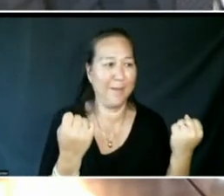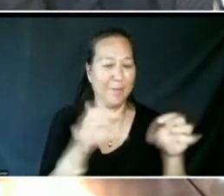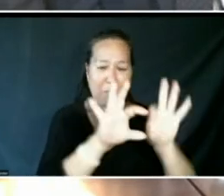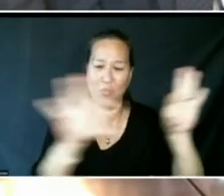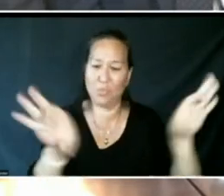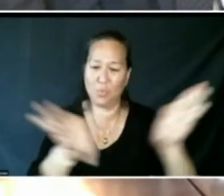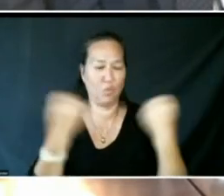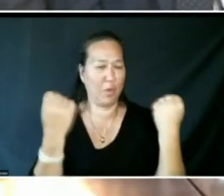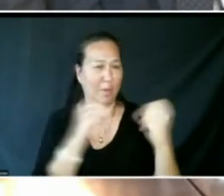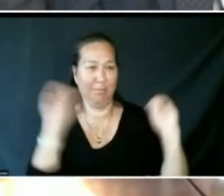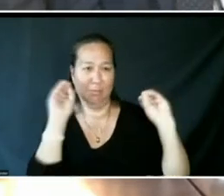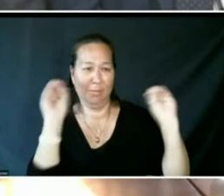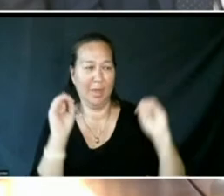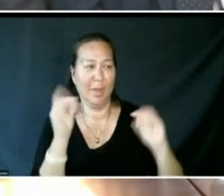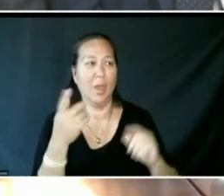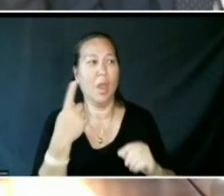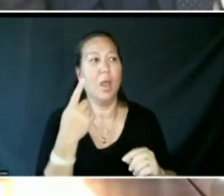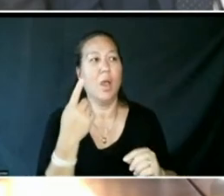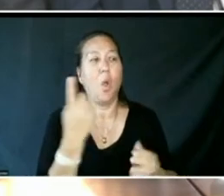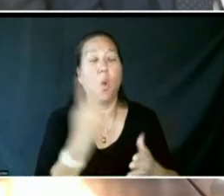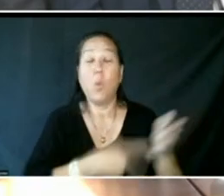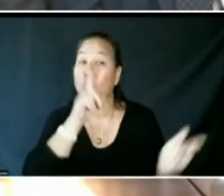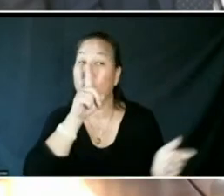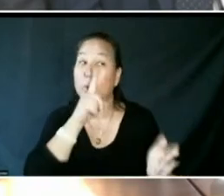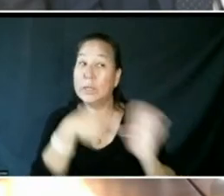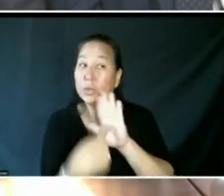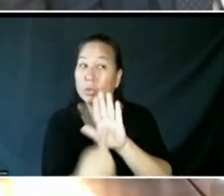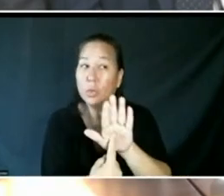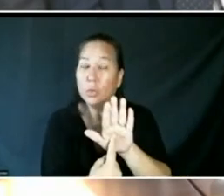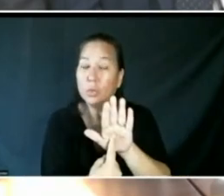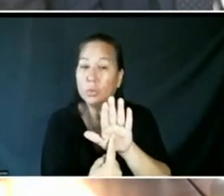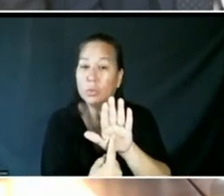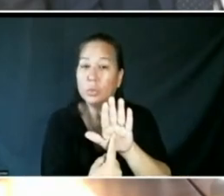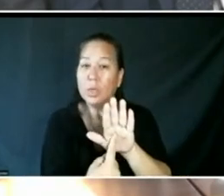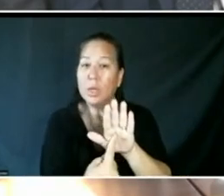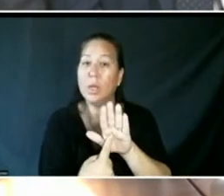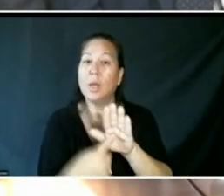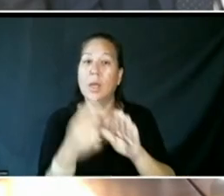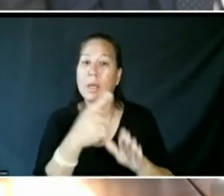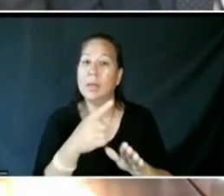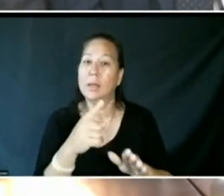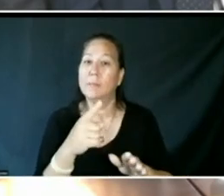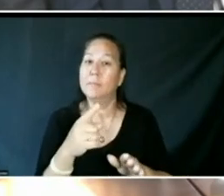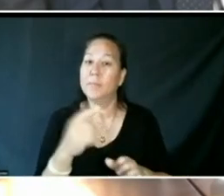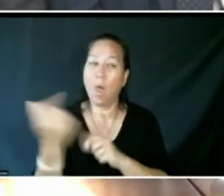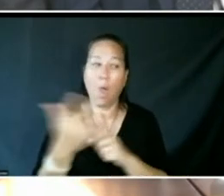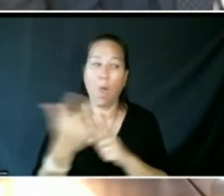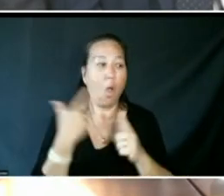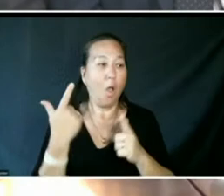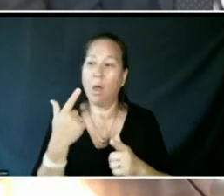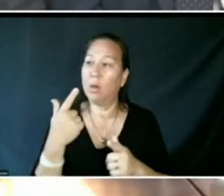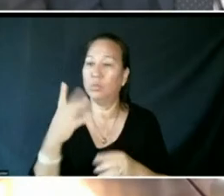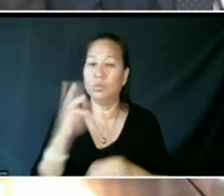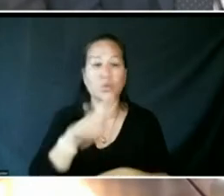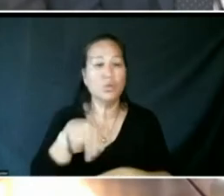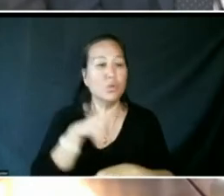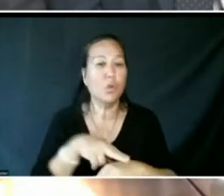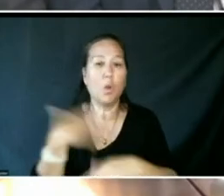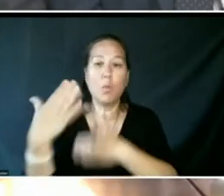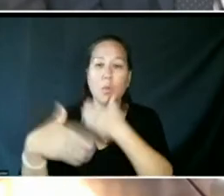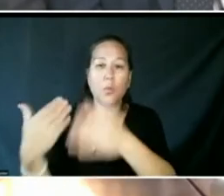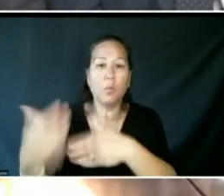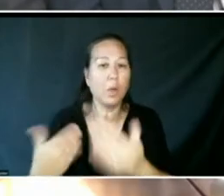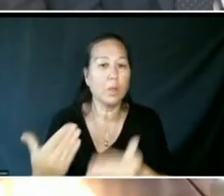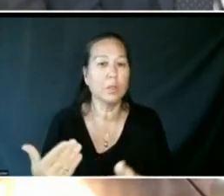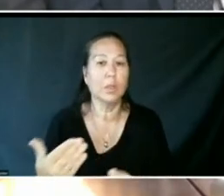things. What it actually showed was Fulton County election workers engaging in normal ballot processing.